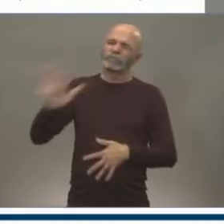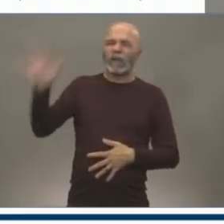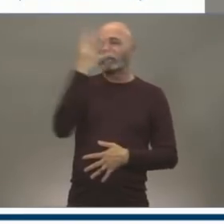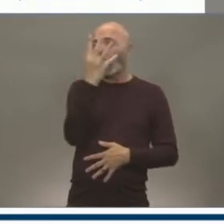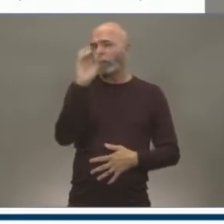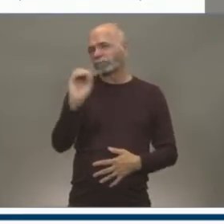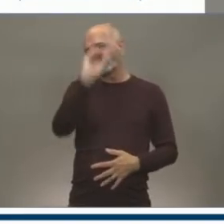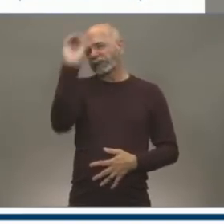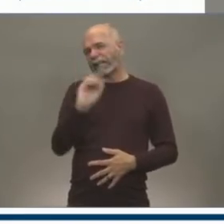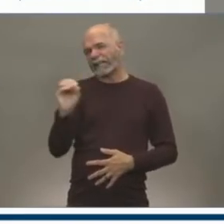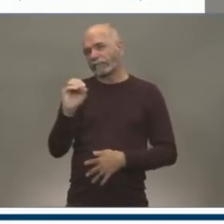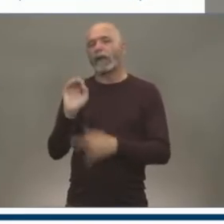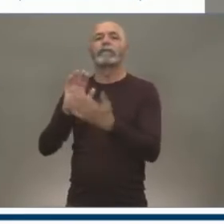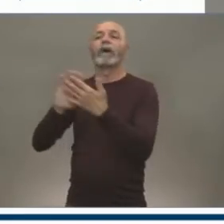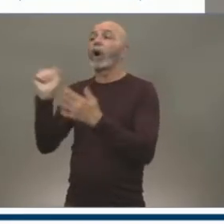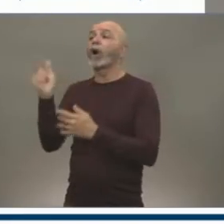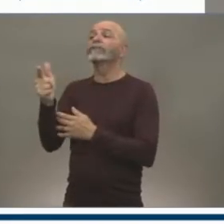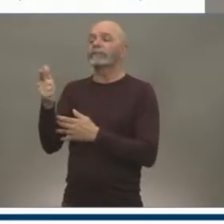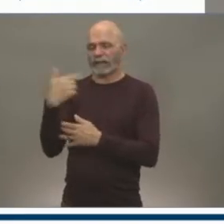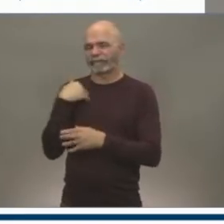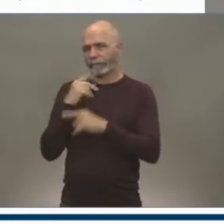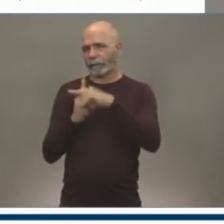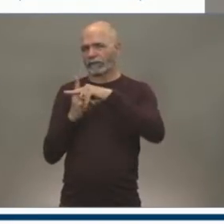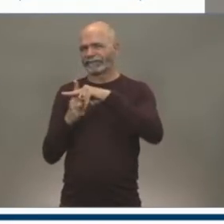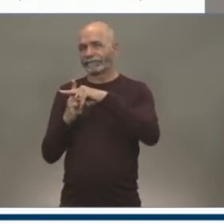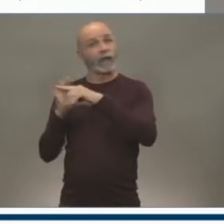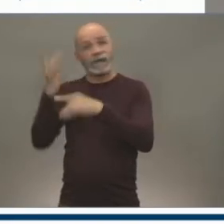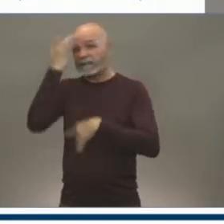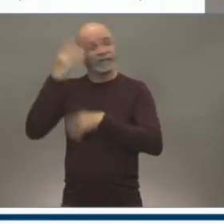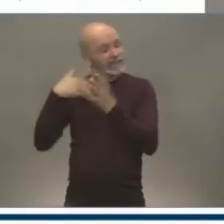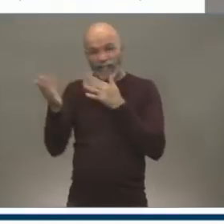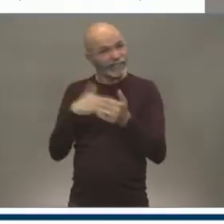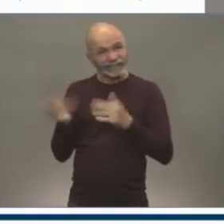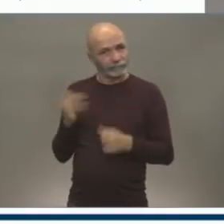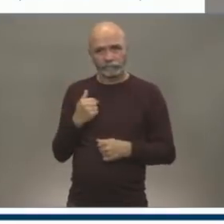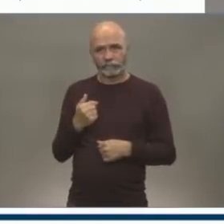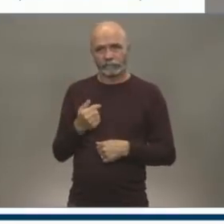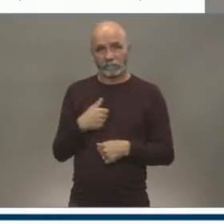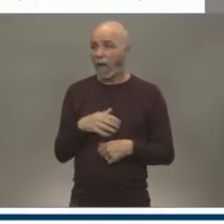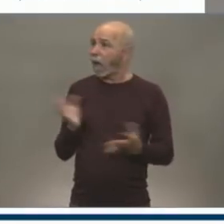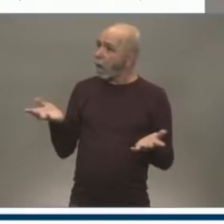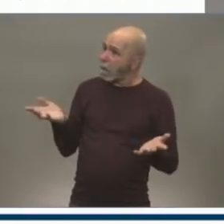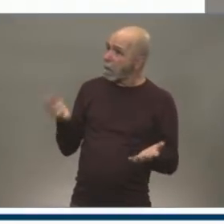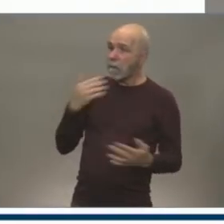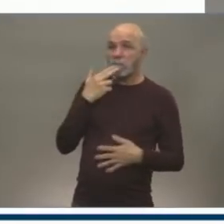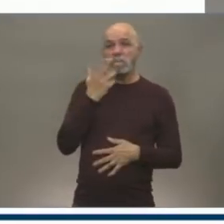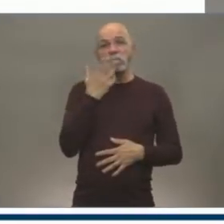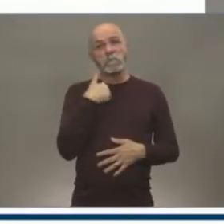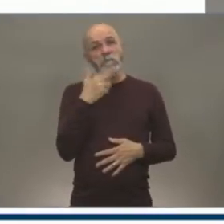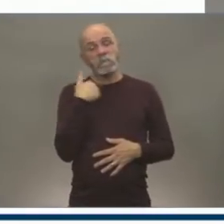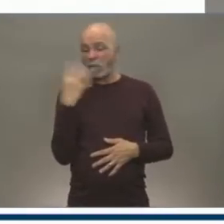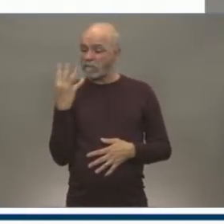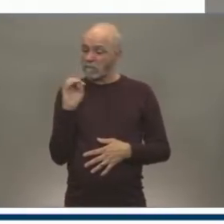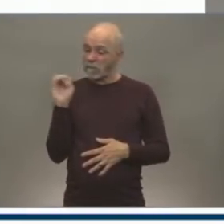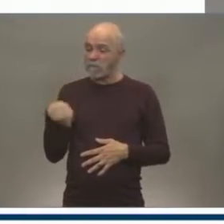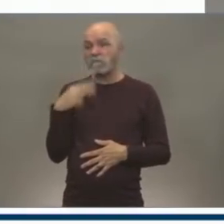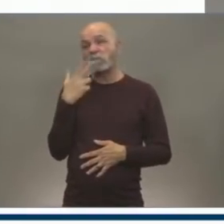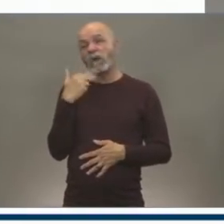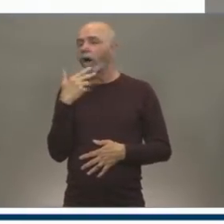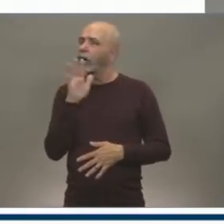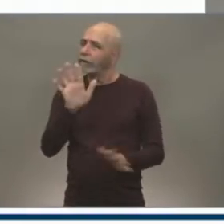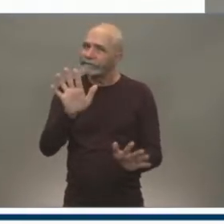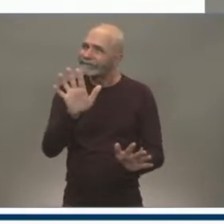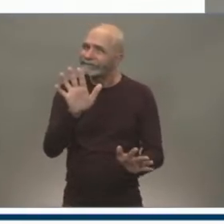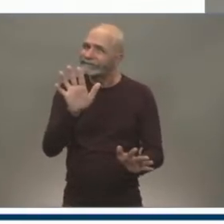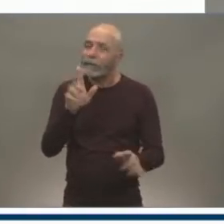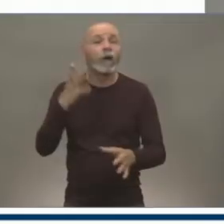and then had no symptoms. That may seem like a very low number, but each of those cases, if they had continued to do the things they were doing, they